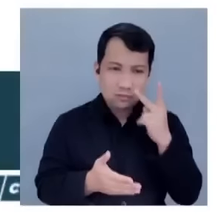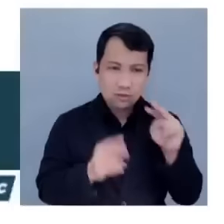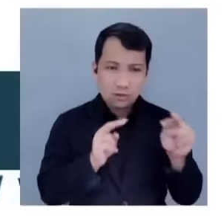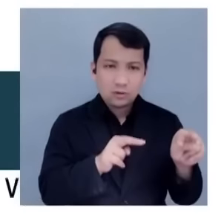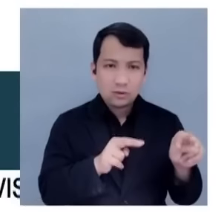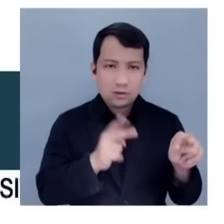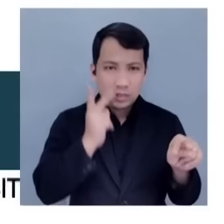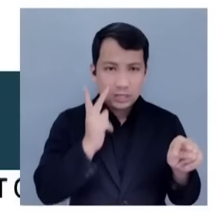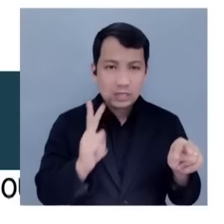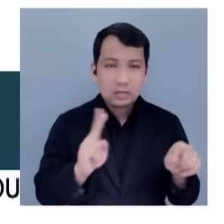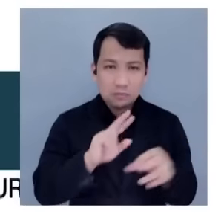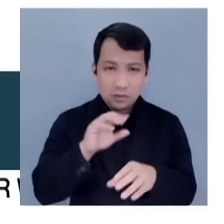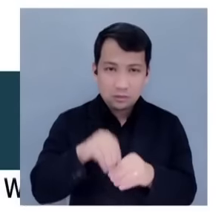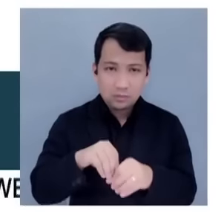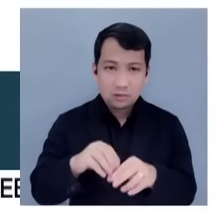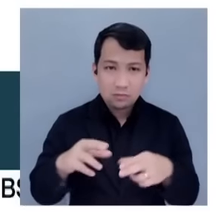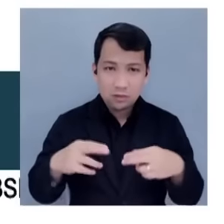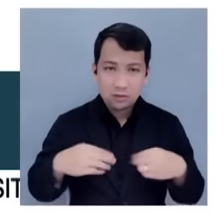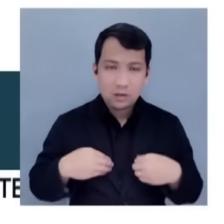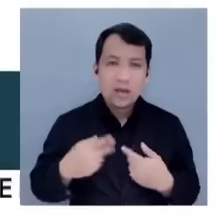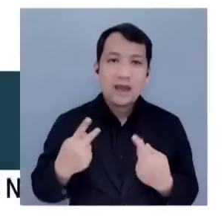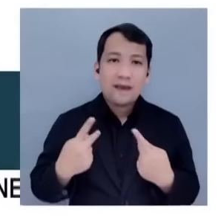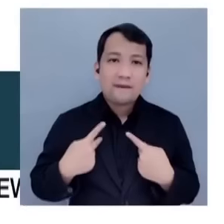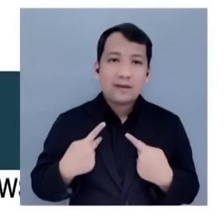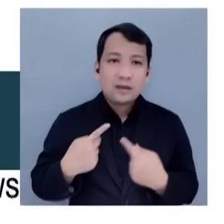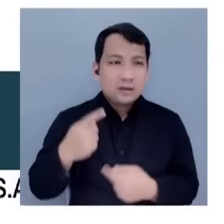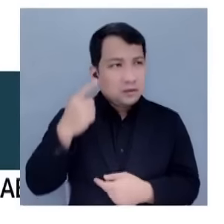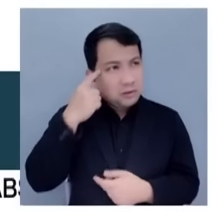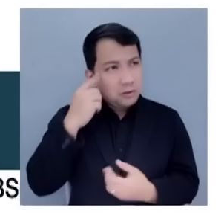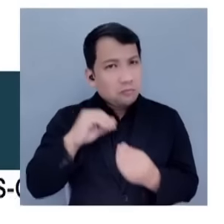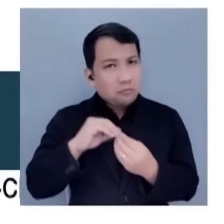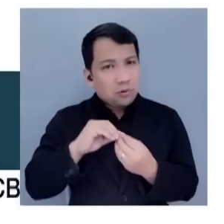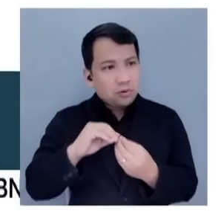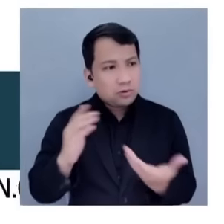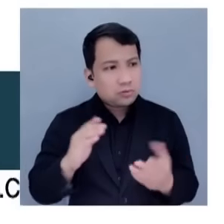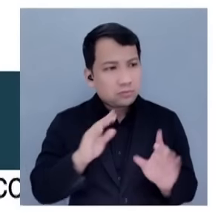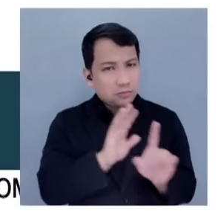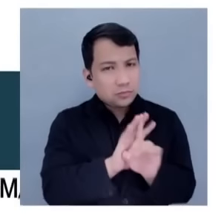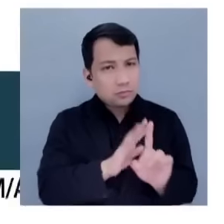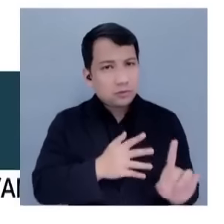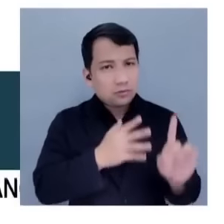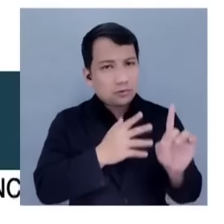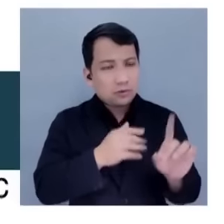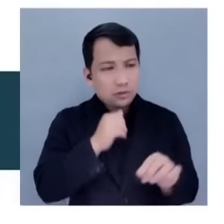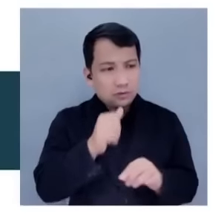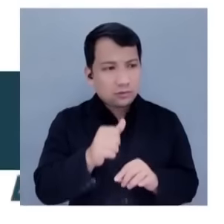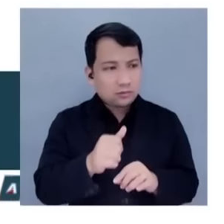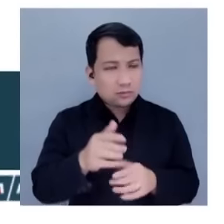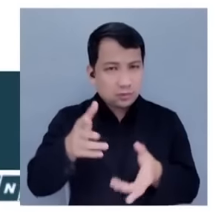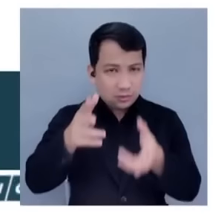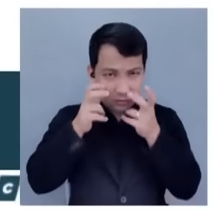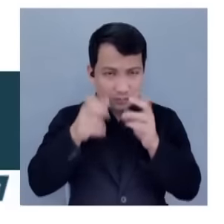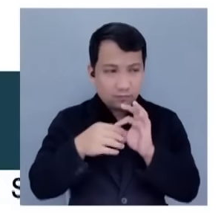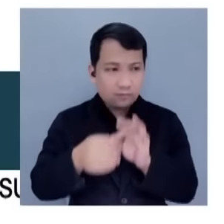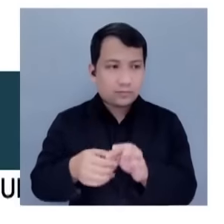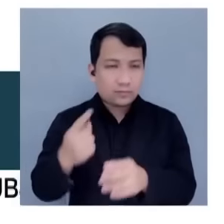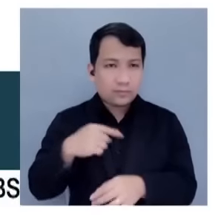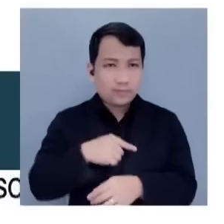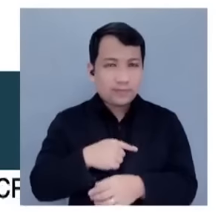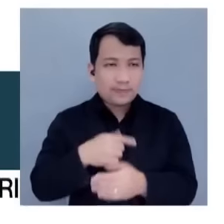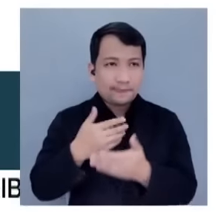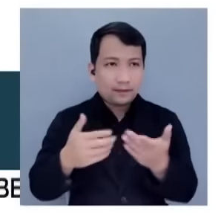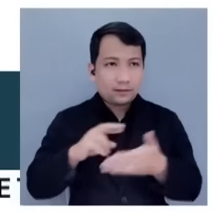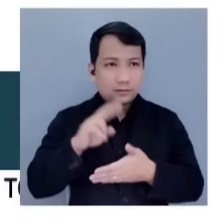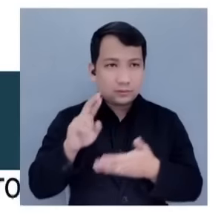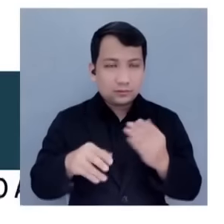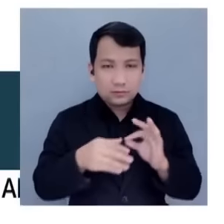at the receiving end, there's a point wherein you think you want to be the bigger person. I'm not going to pay attention to it. Things will just resolve itself. But